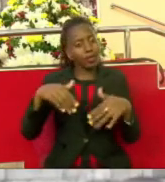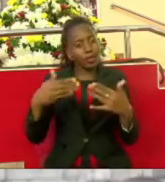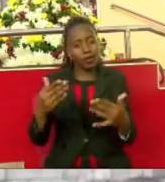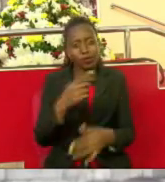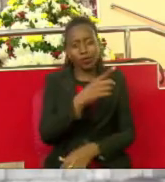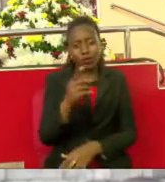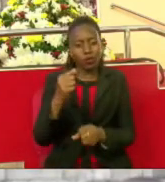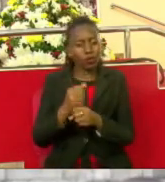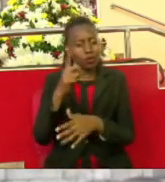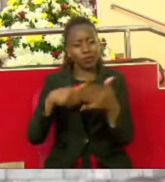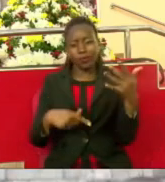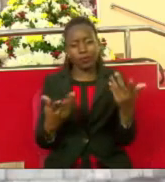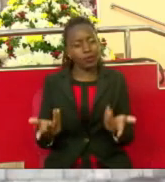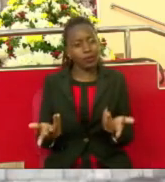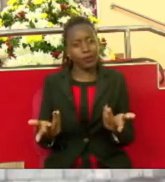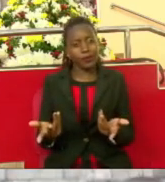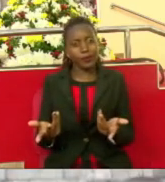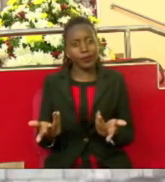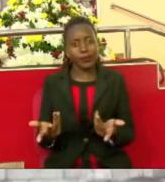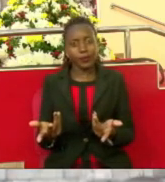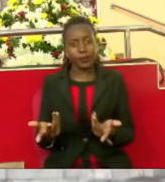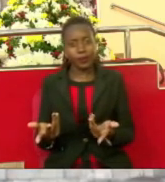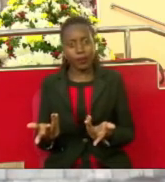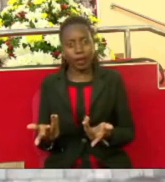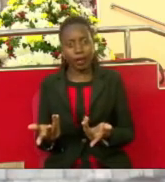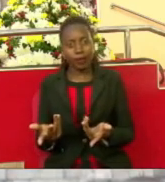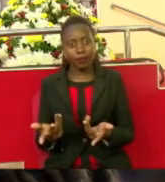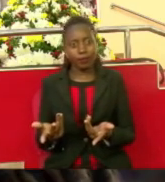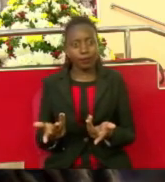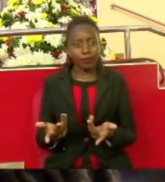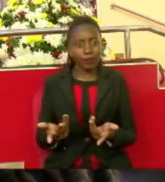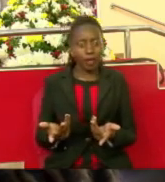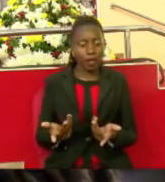I want to imagine that I'll line up and aunt behind me and the children behind us.